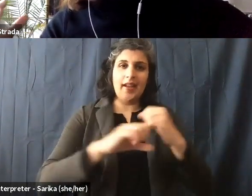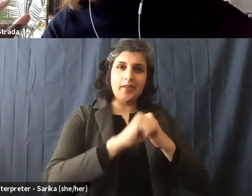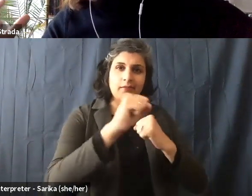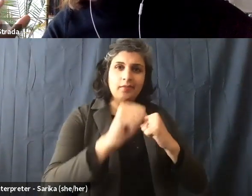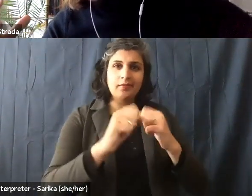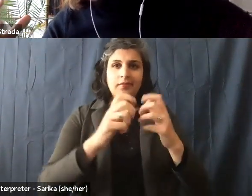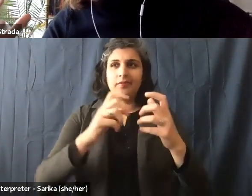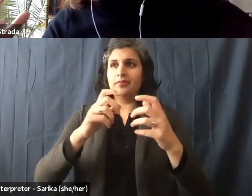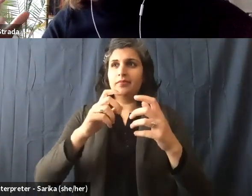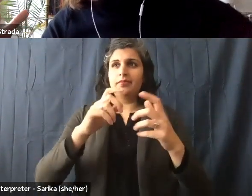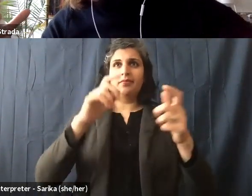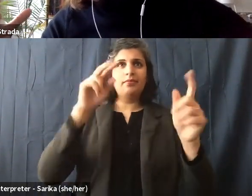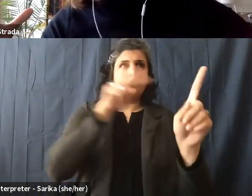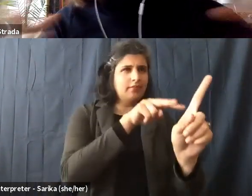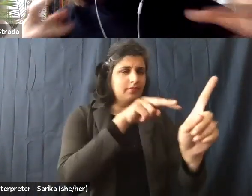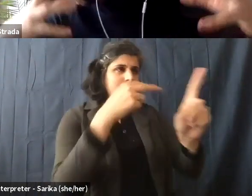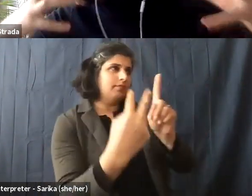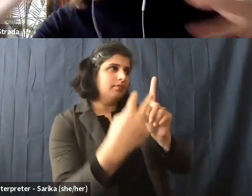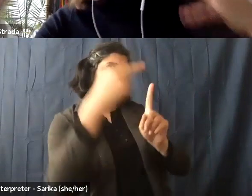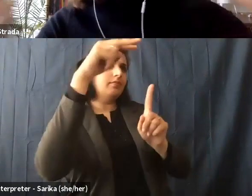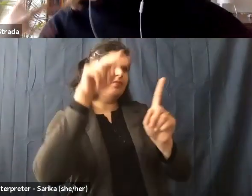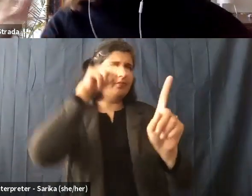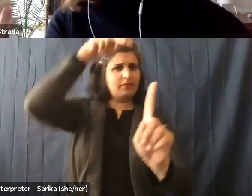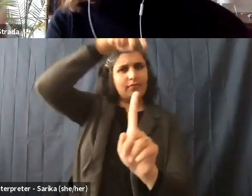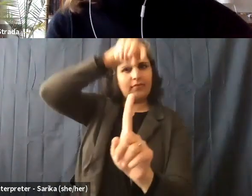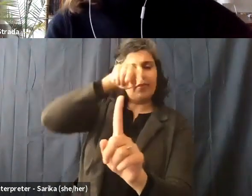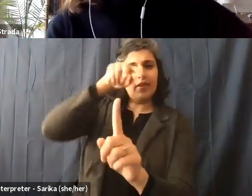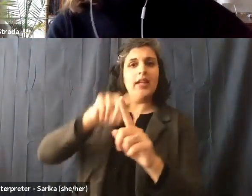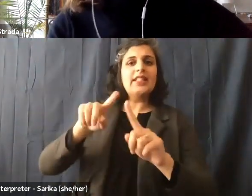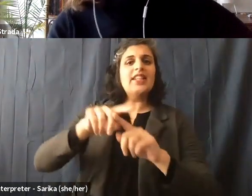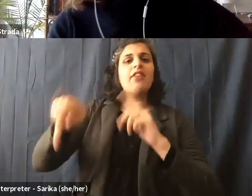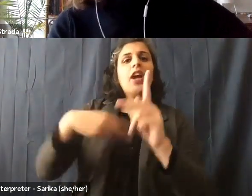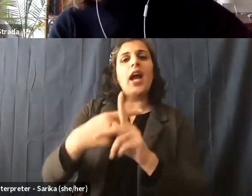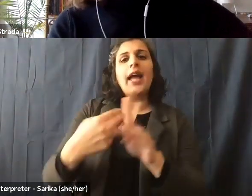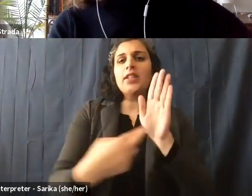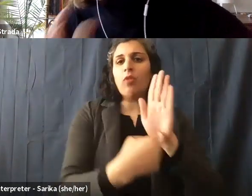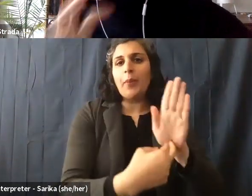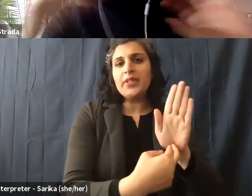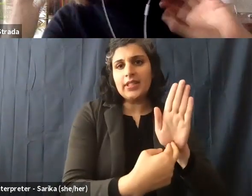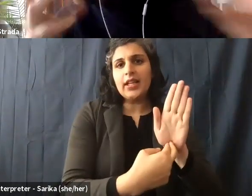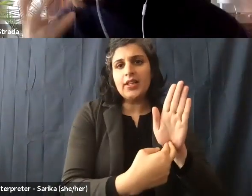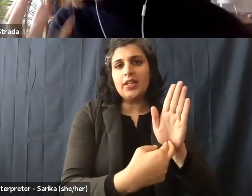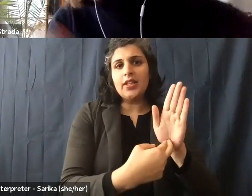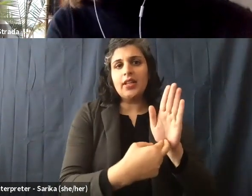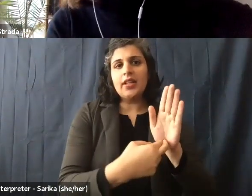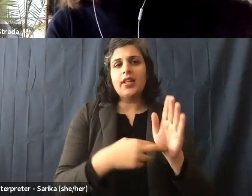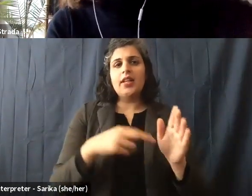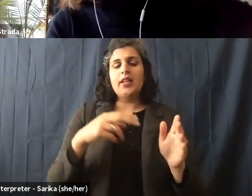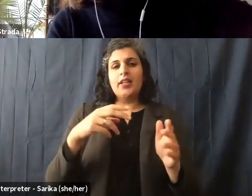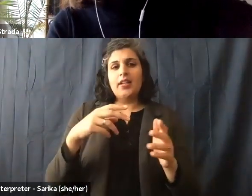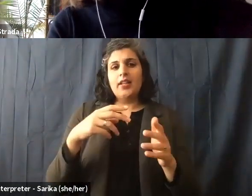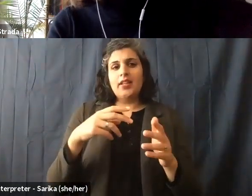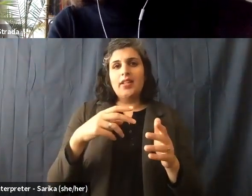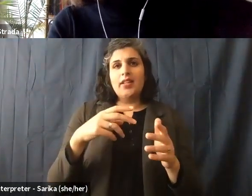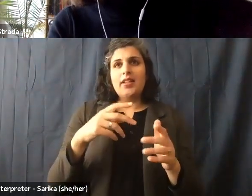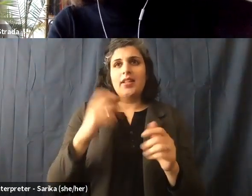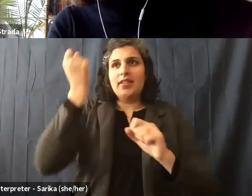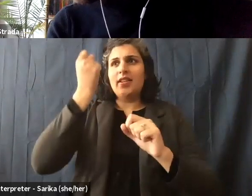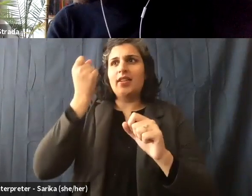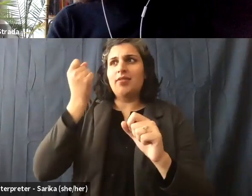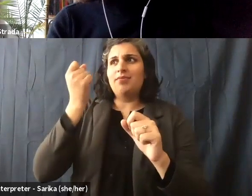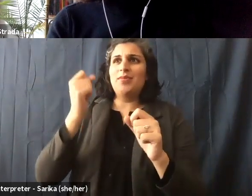all different modes of representation to begin to kind of chip away at these monumental narratives.